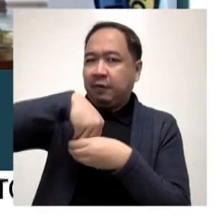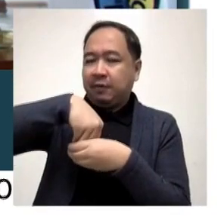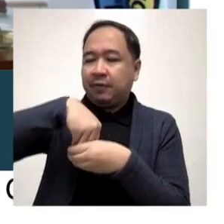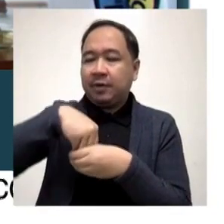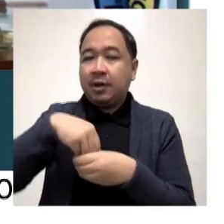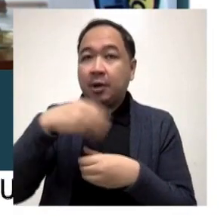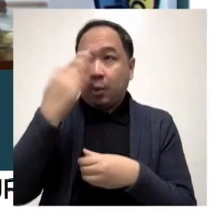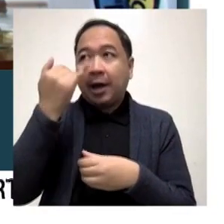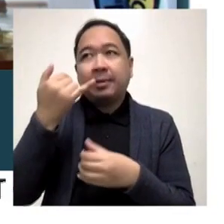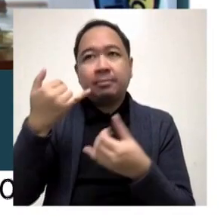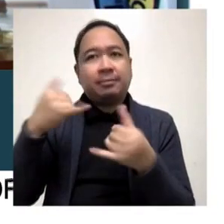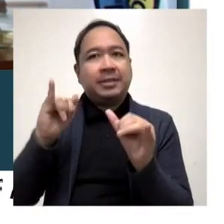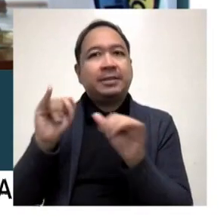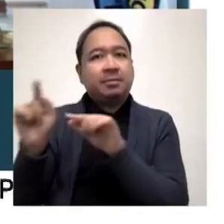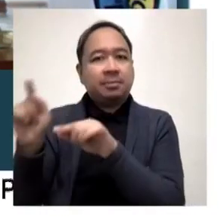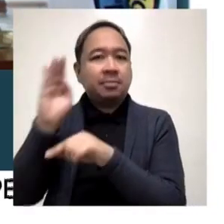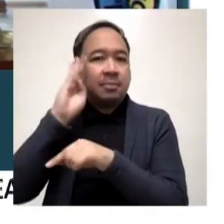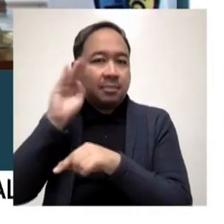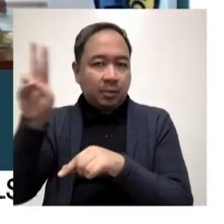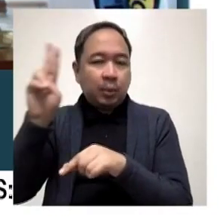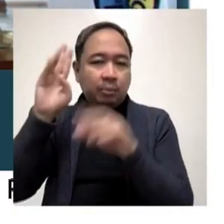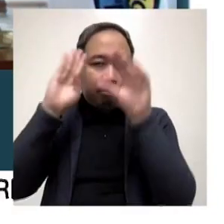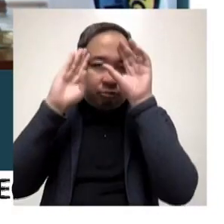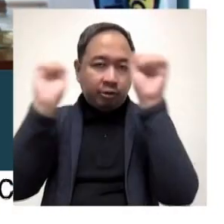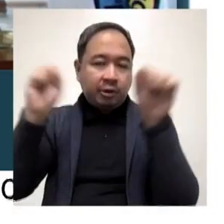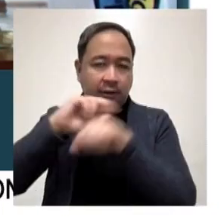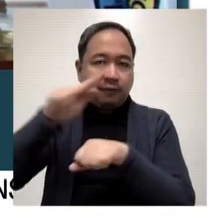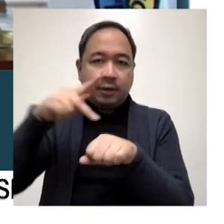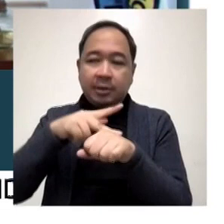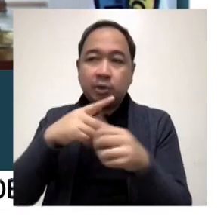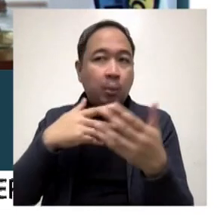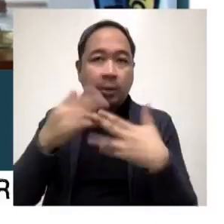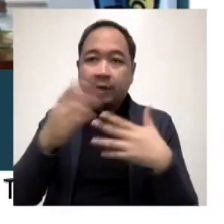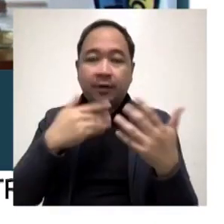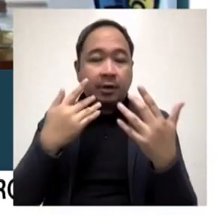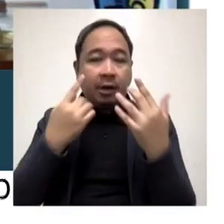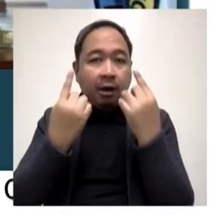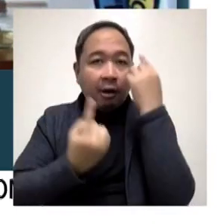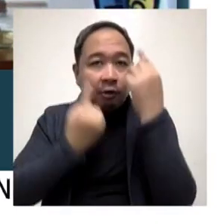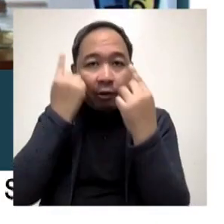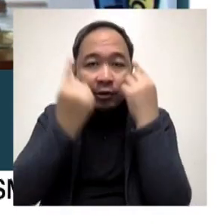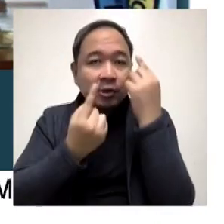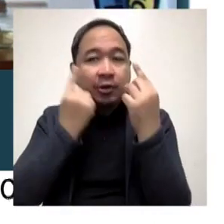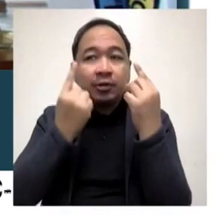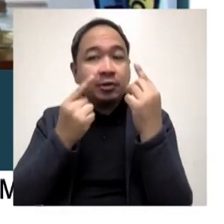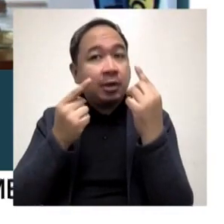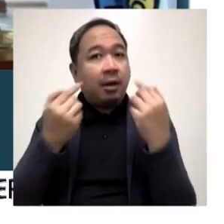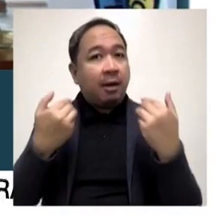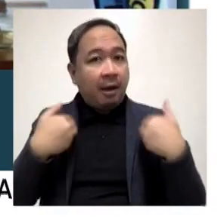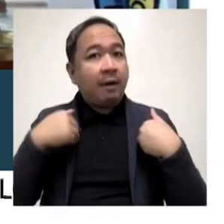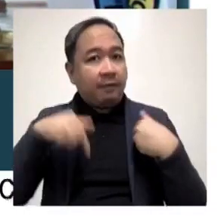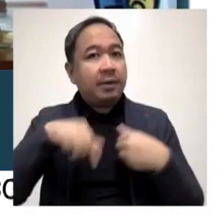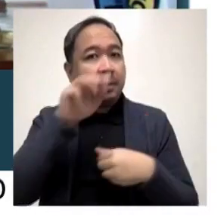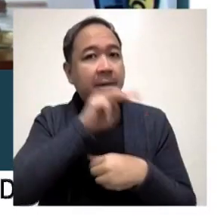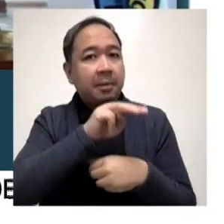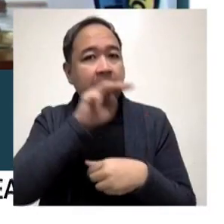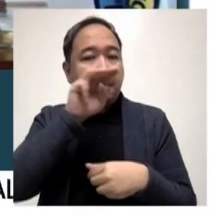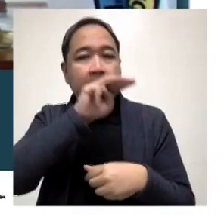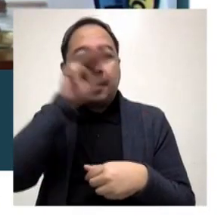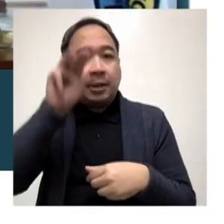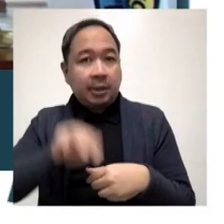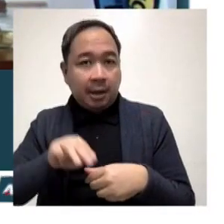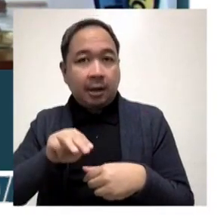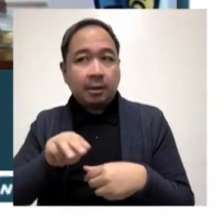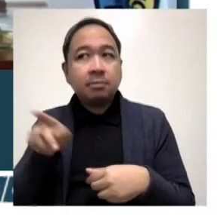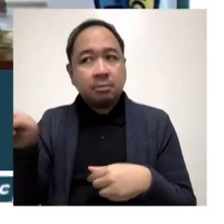is the president of the Philippines, and whatever concerns Metro Manila will have, he will be the one that